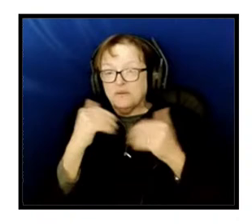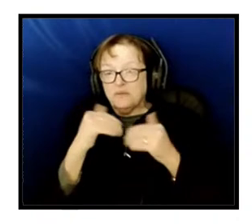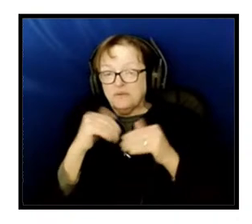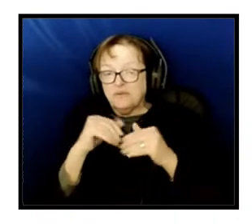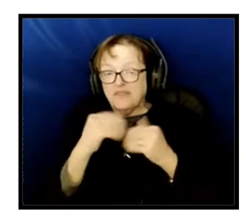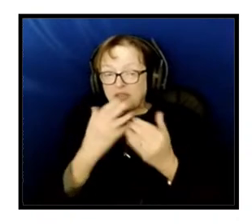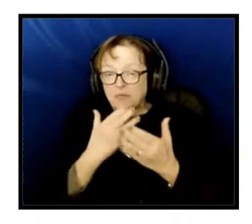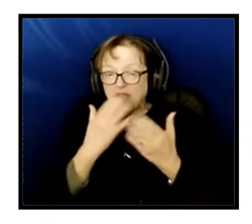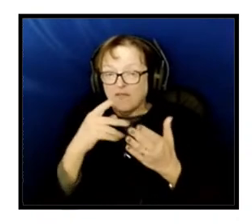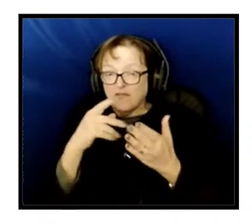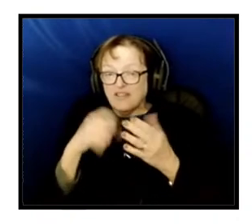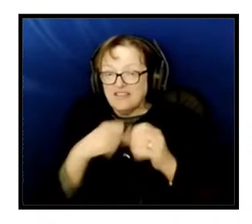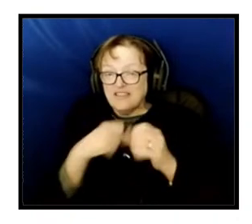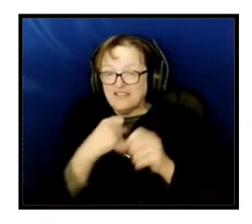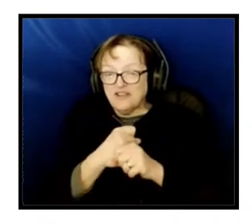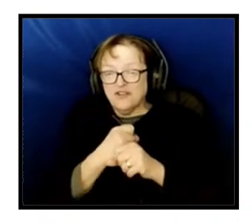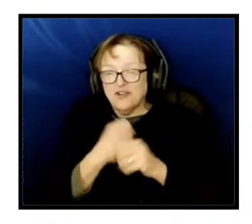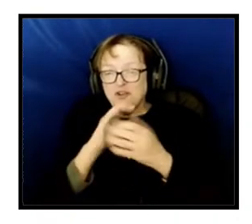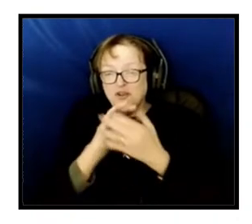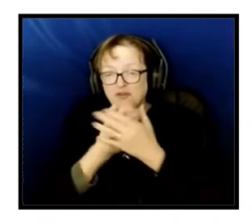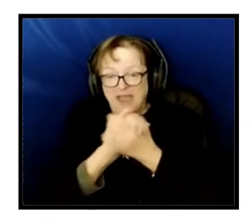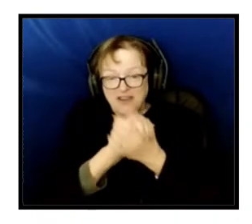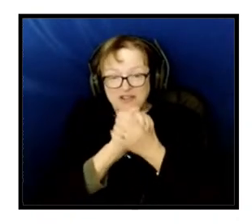year. Congratulations to you all.